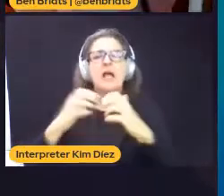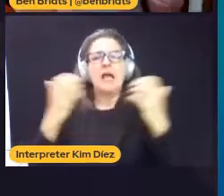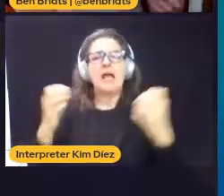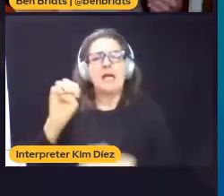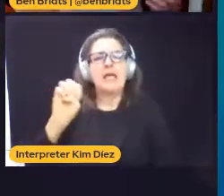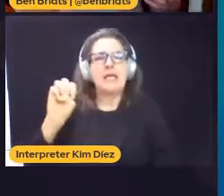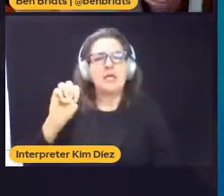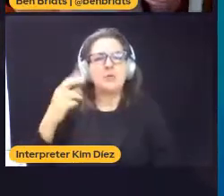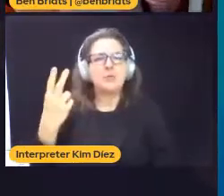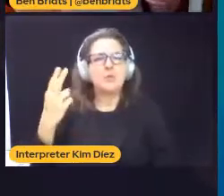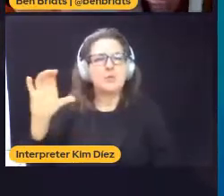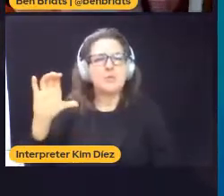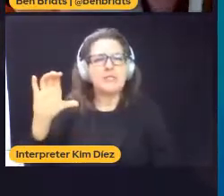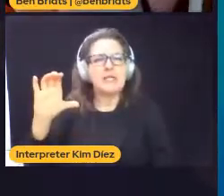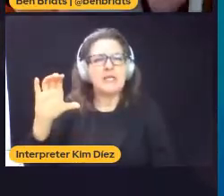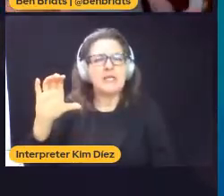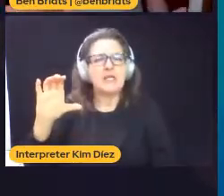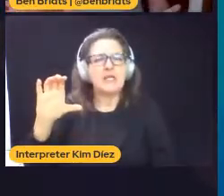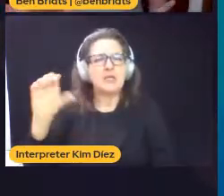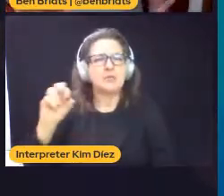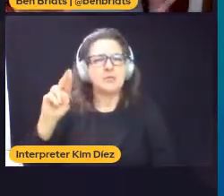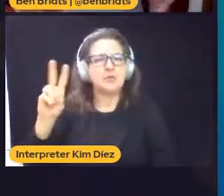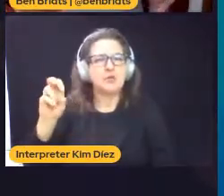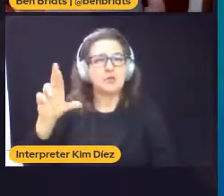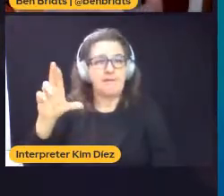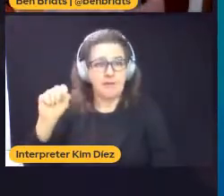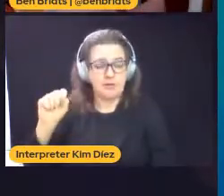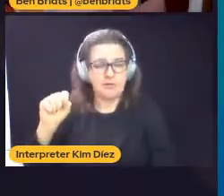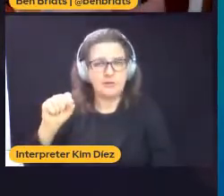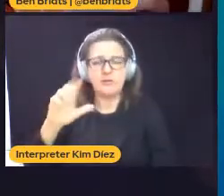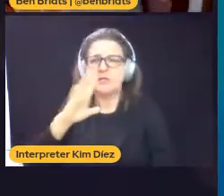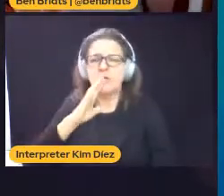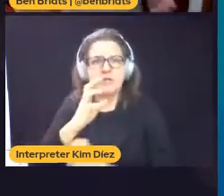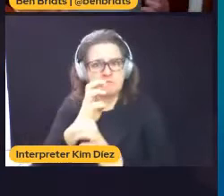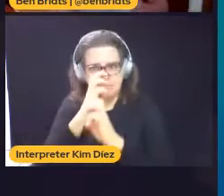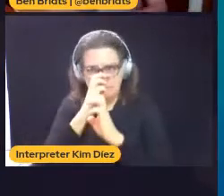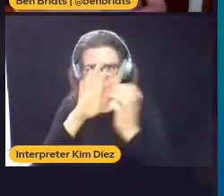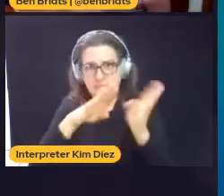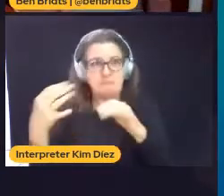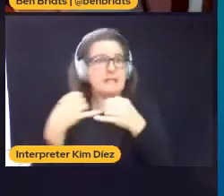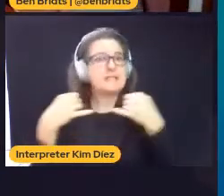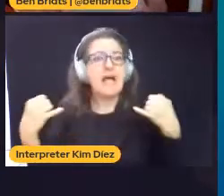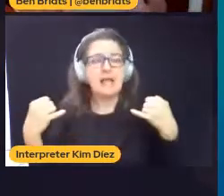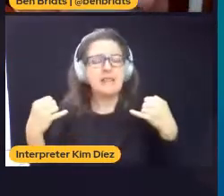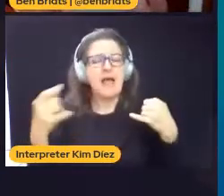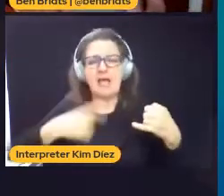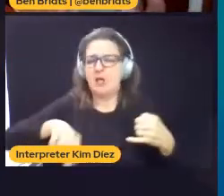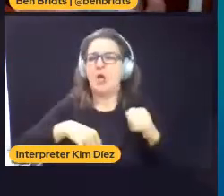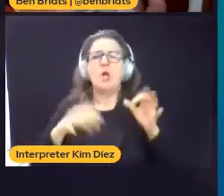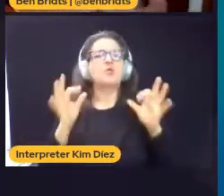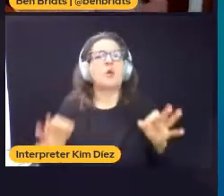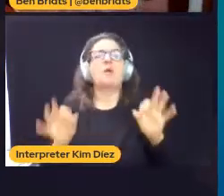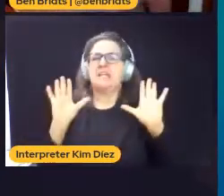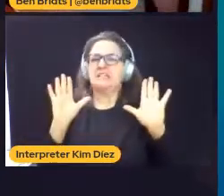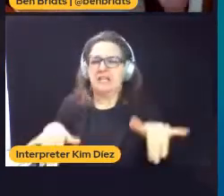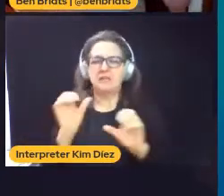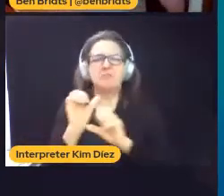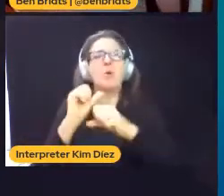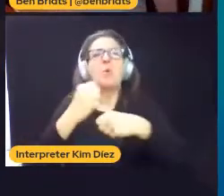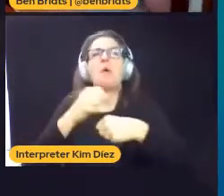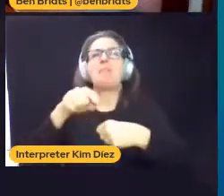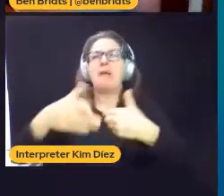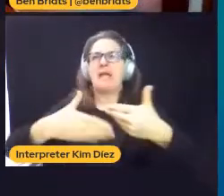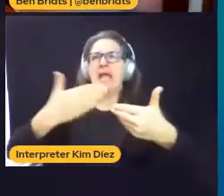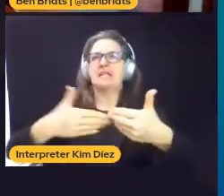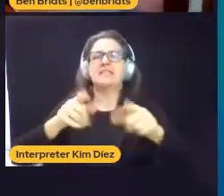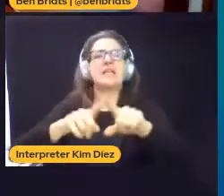And there was a strict deadline. So we decided we're going to make it as easy as possible for every